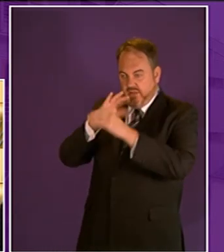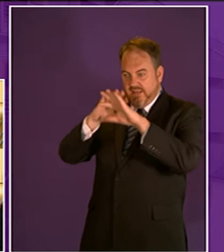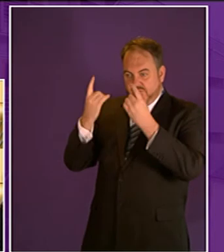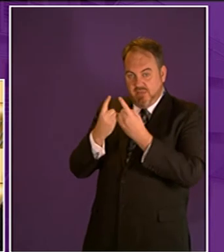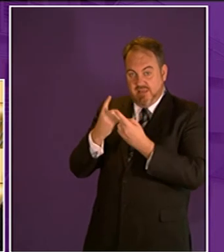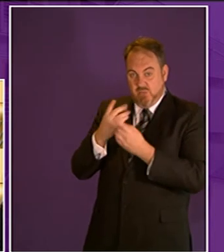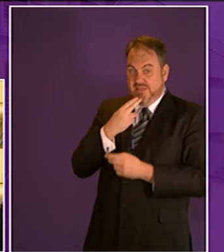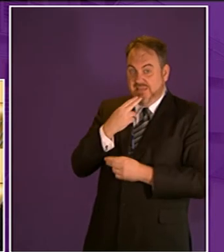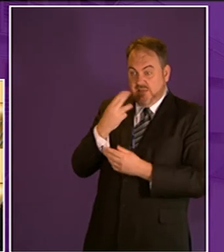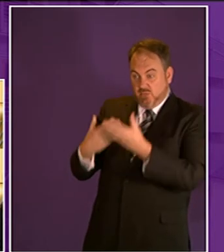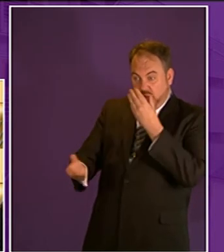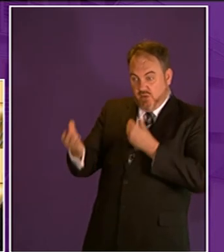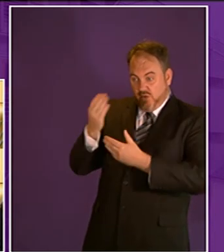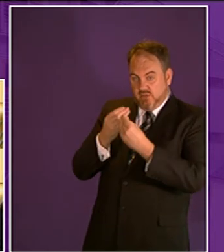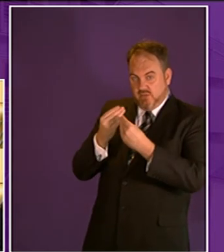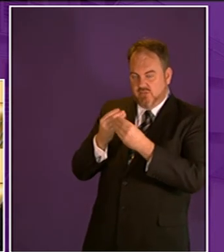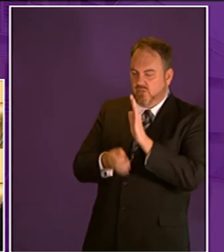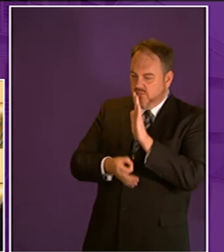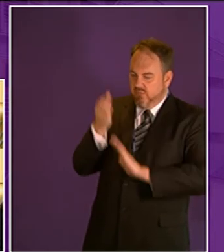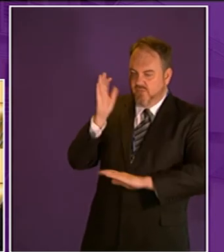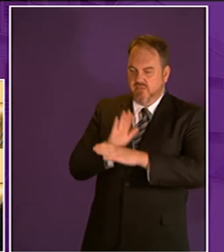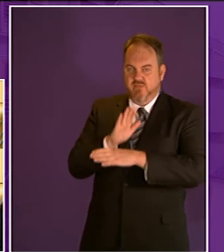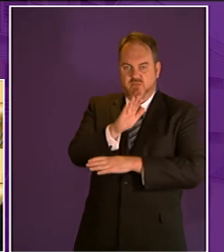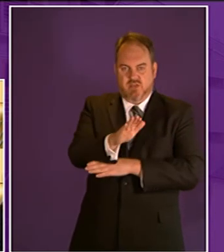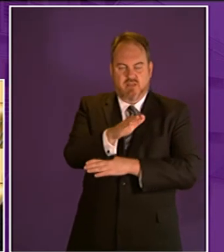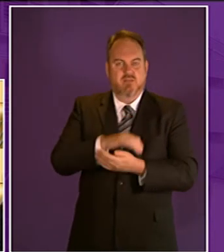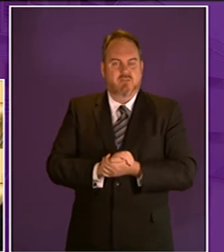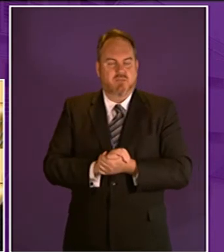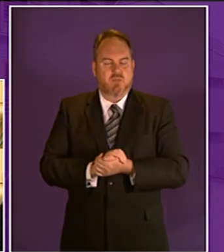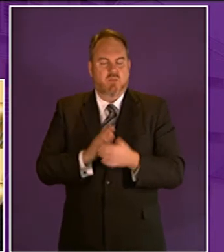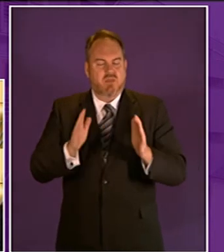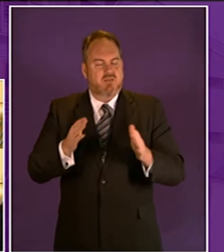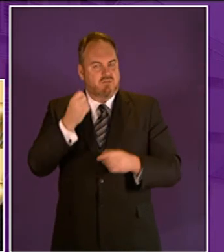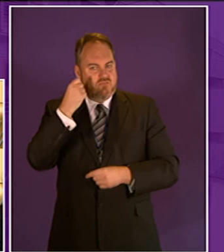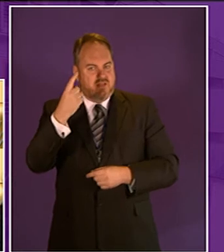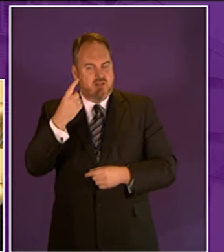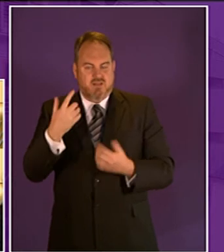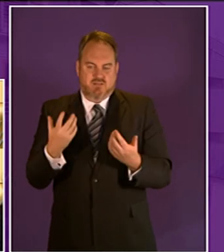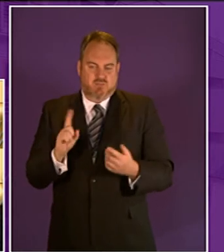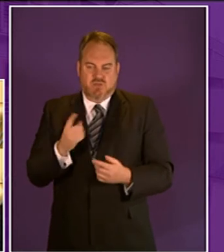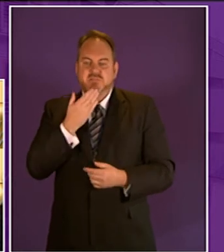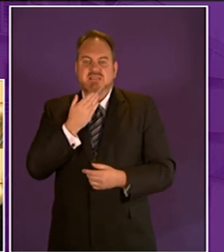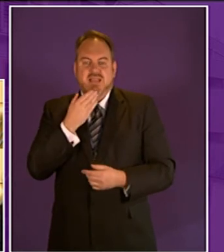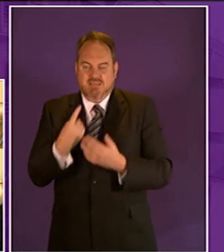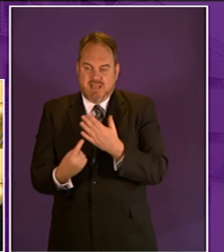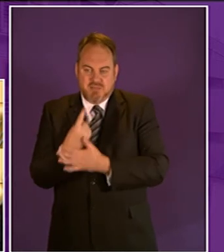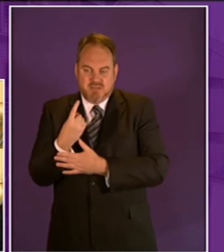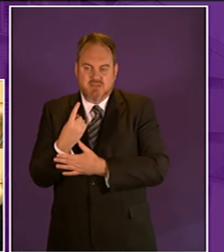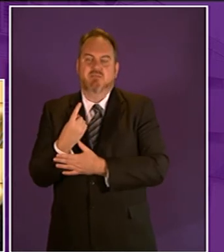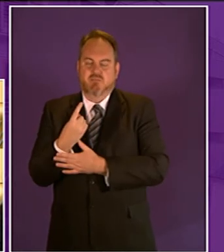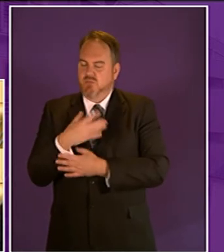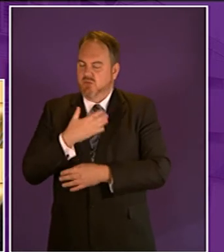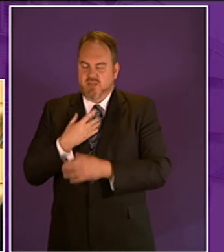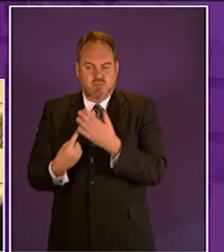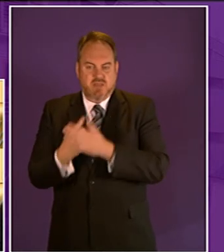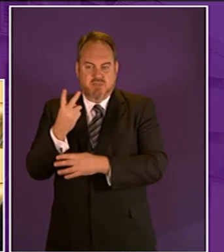attack and make the necessary improvements where they have been identified that they need to be made. Health boards are working to implement patches